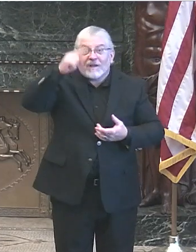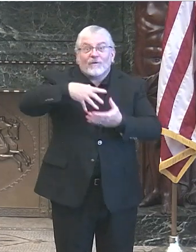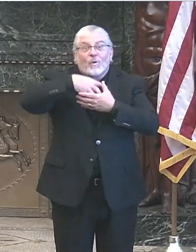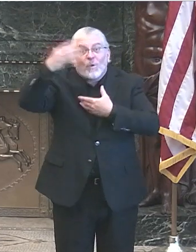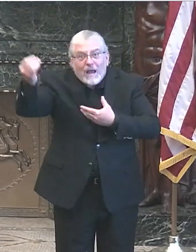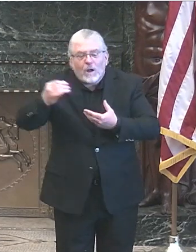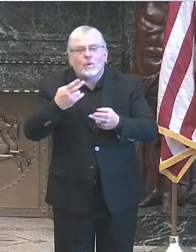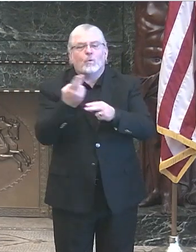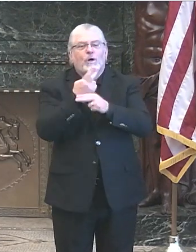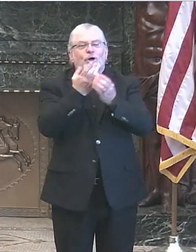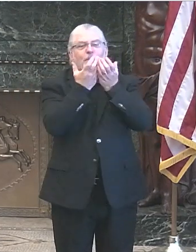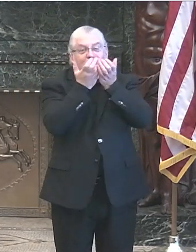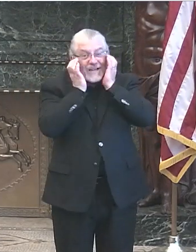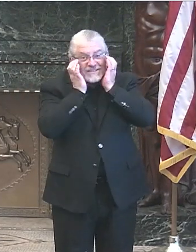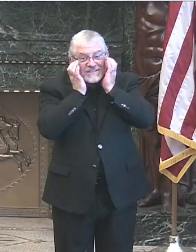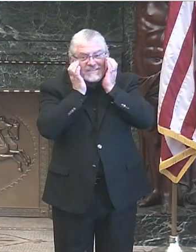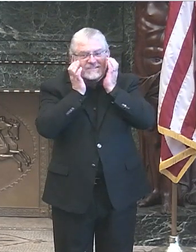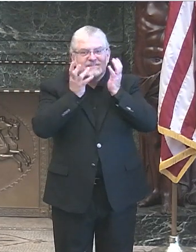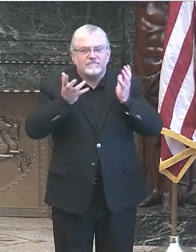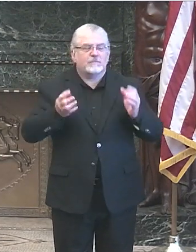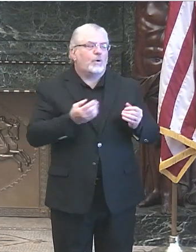much.